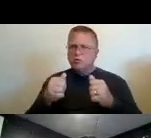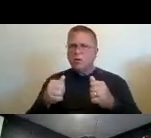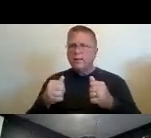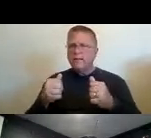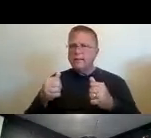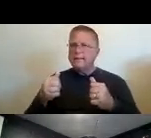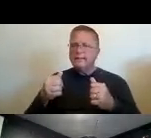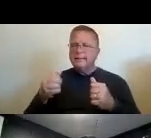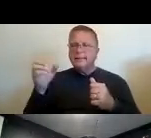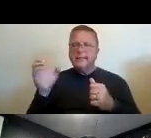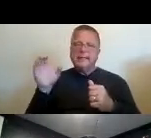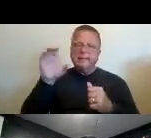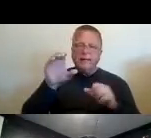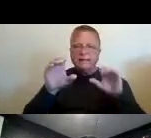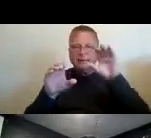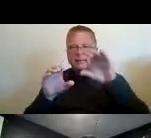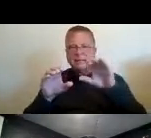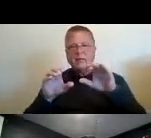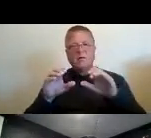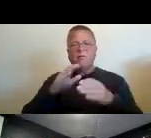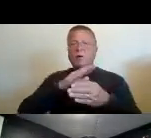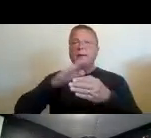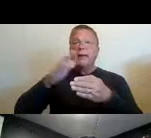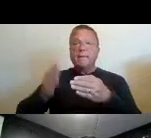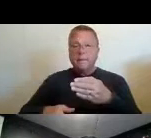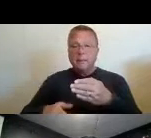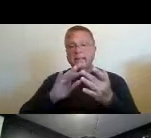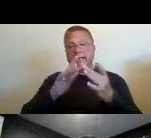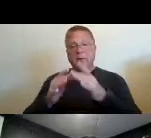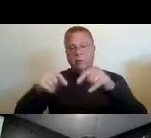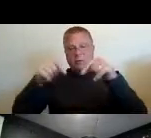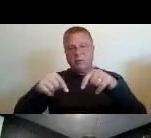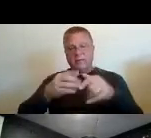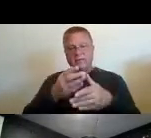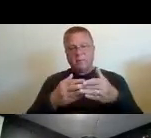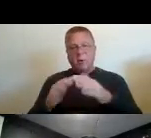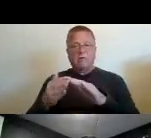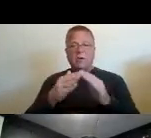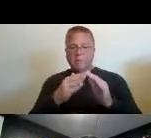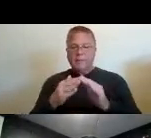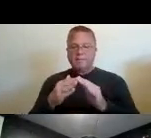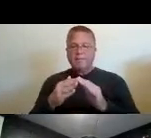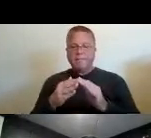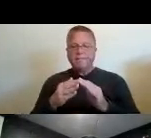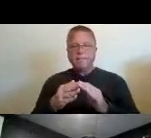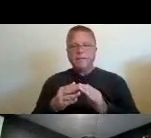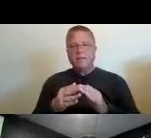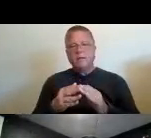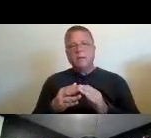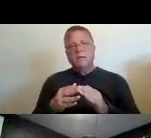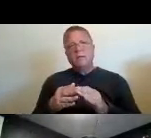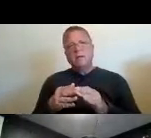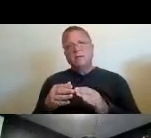for a complete network to this part of the community. So while we do, talk a lot